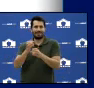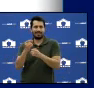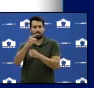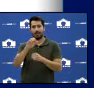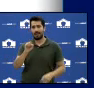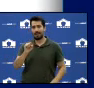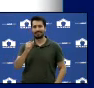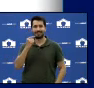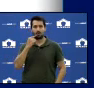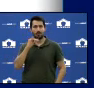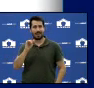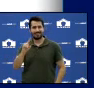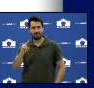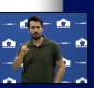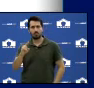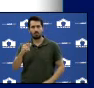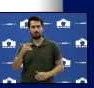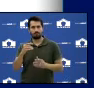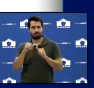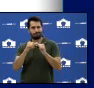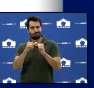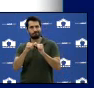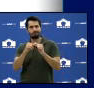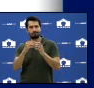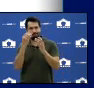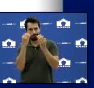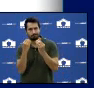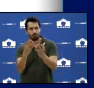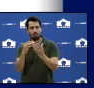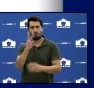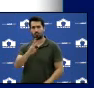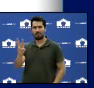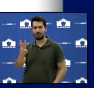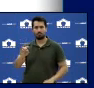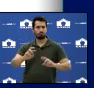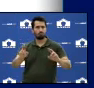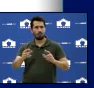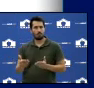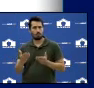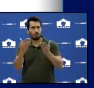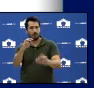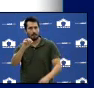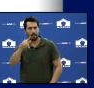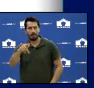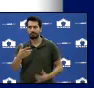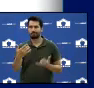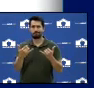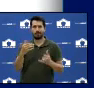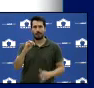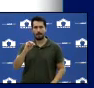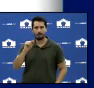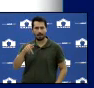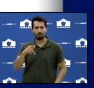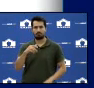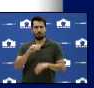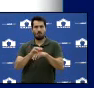SAISD will also continue to communicate these changes on their website. So proposed maps, existing maps, you can find all of that on the